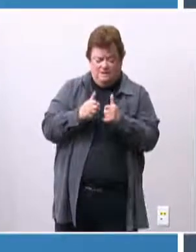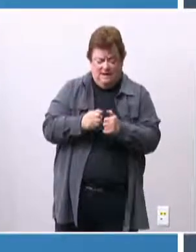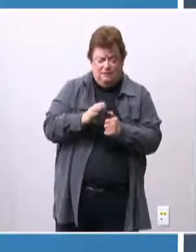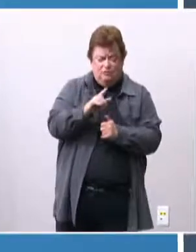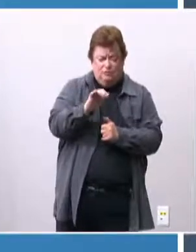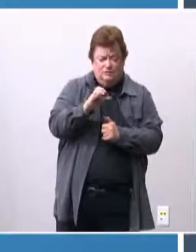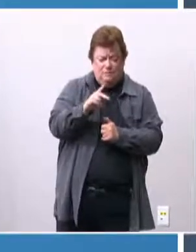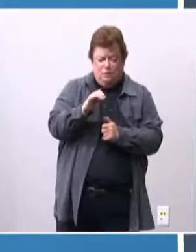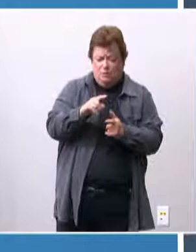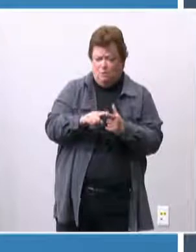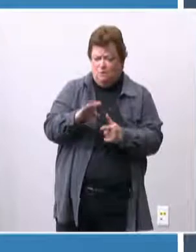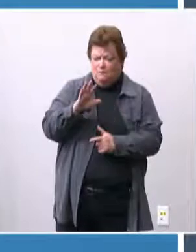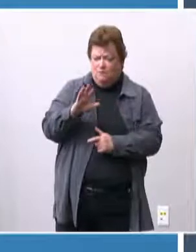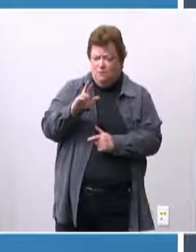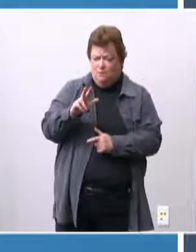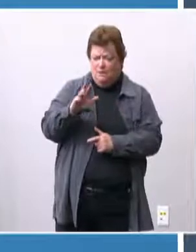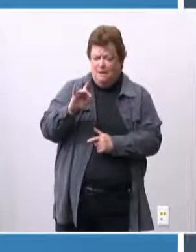to